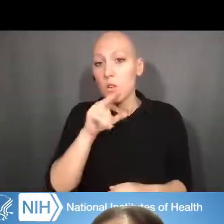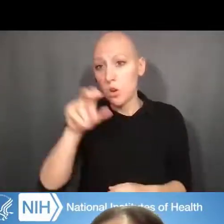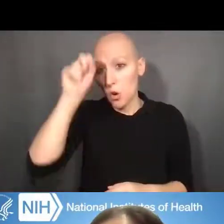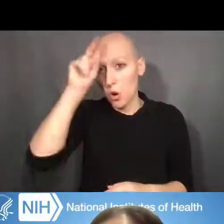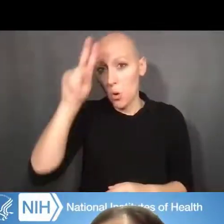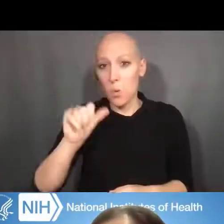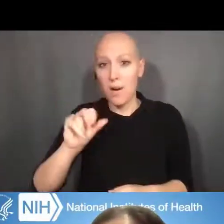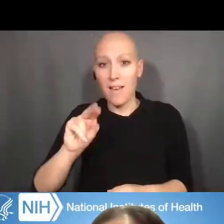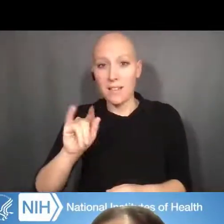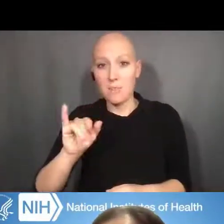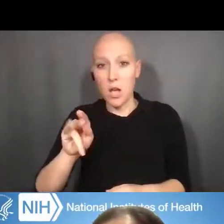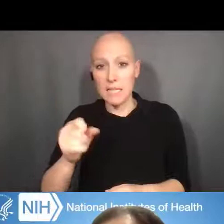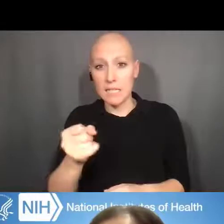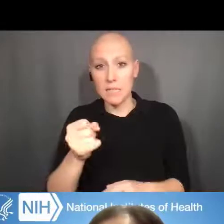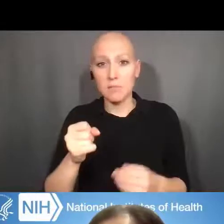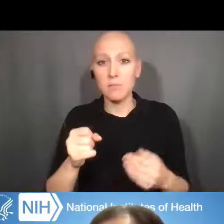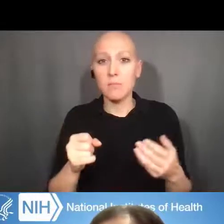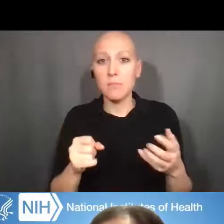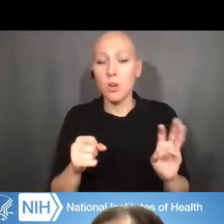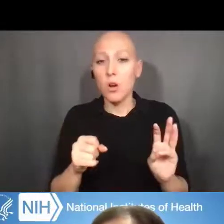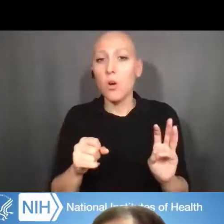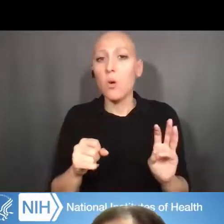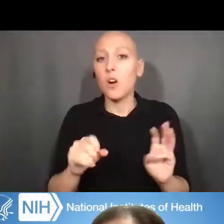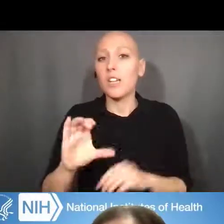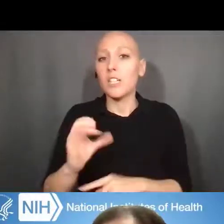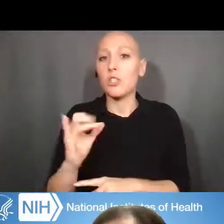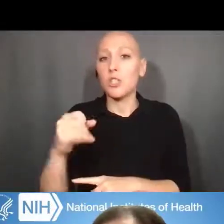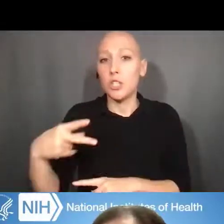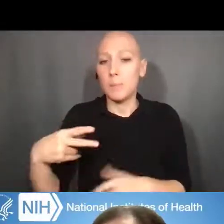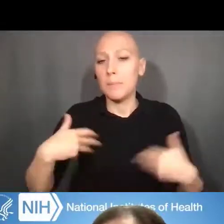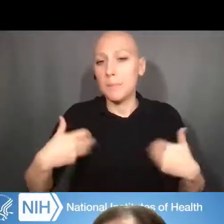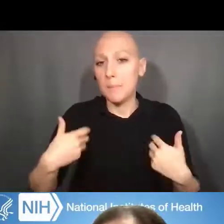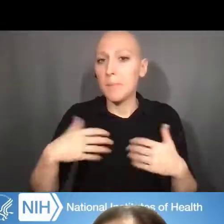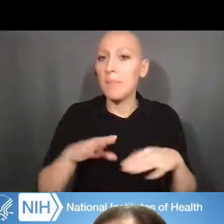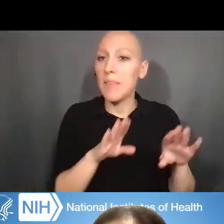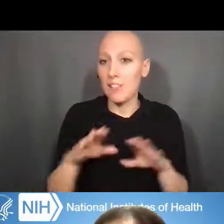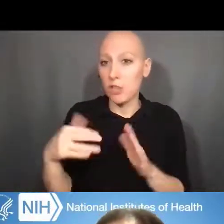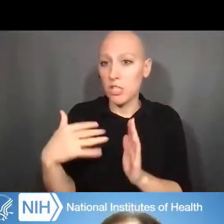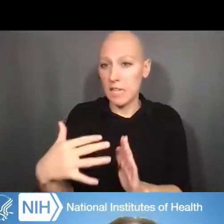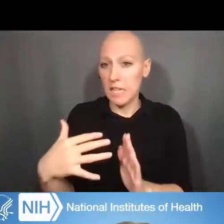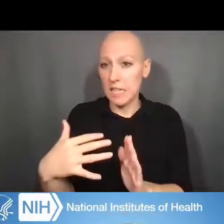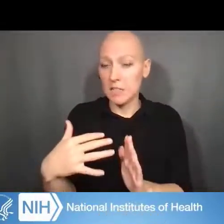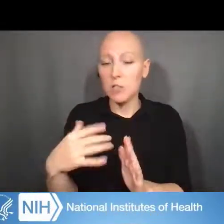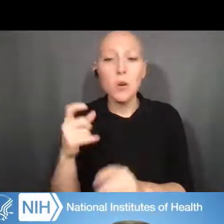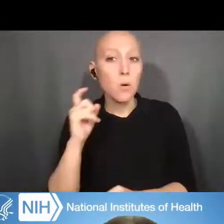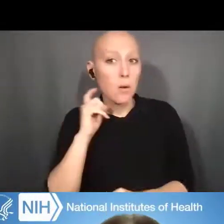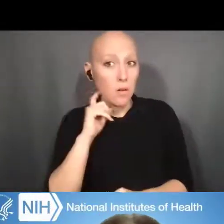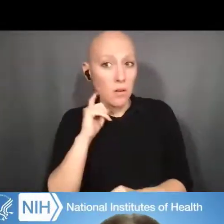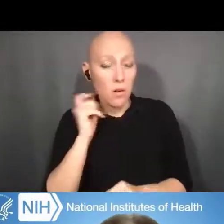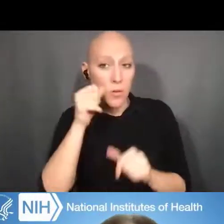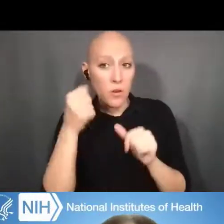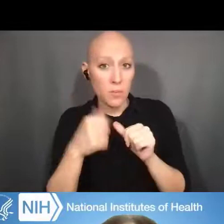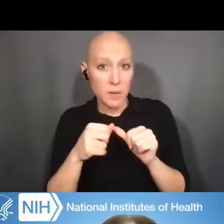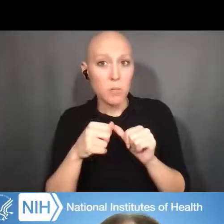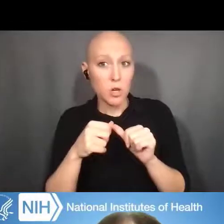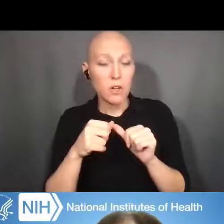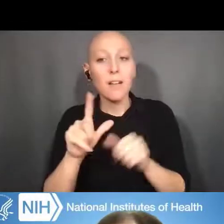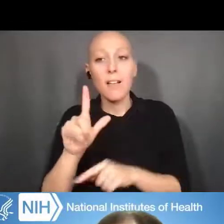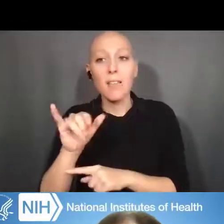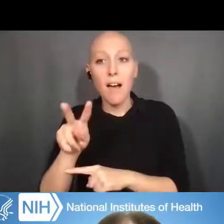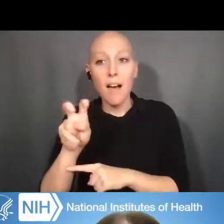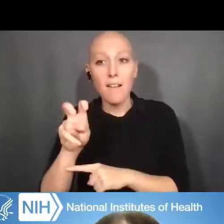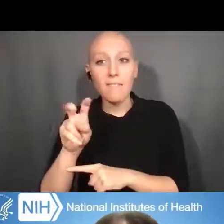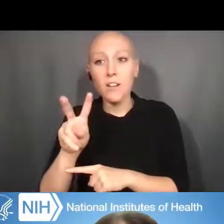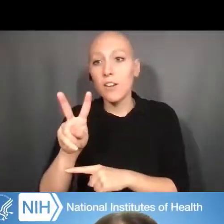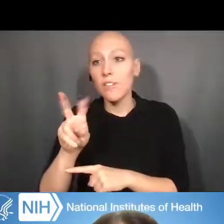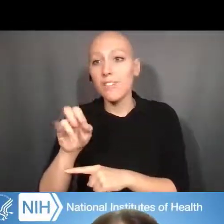that you think apply. And keep in mind the definition of the PHS policy of an animal. Live vertebrate, used